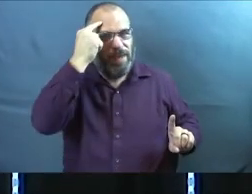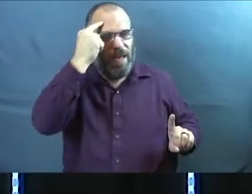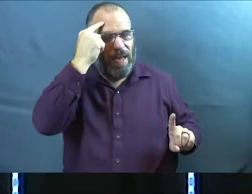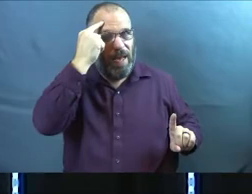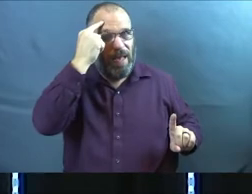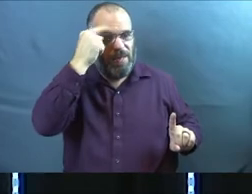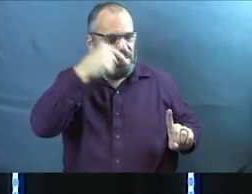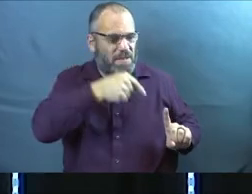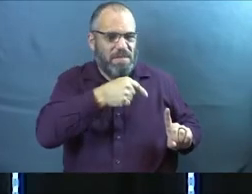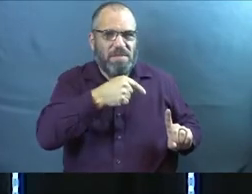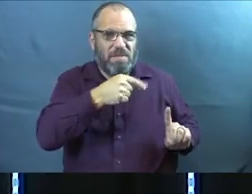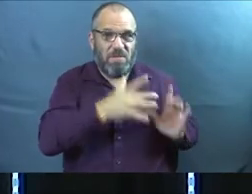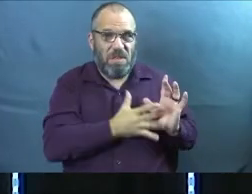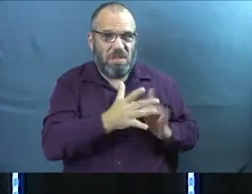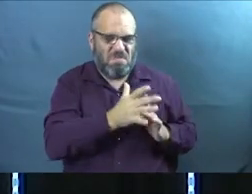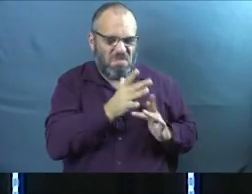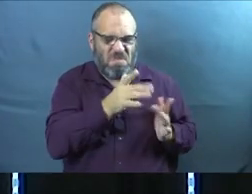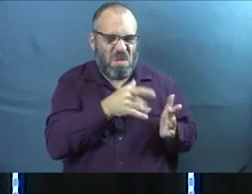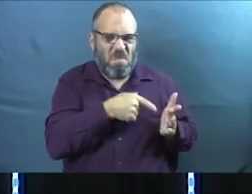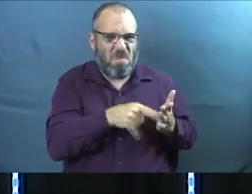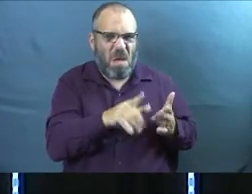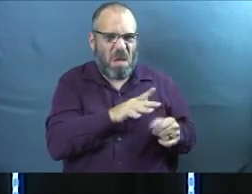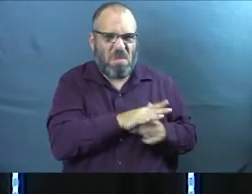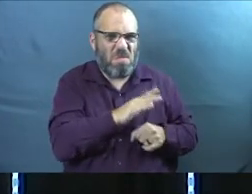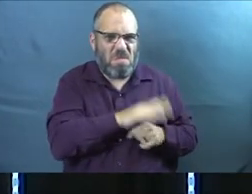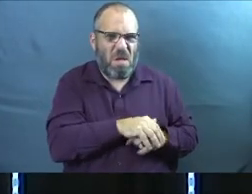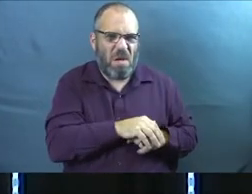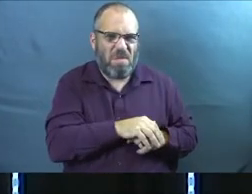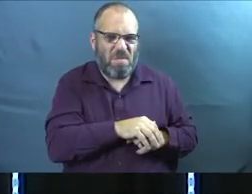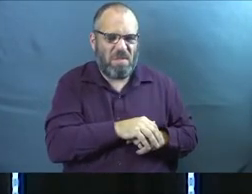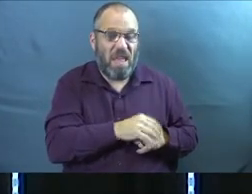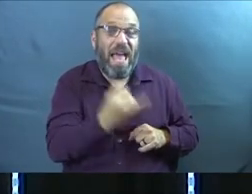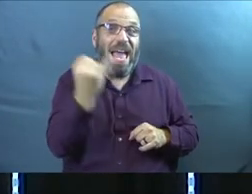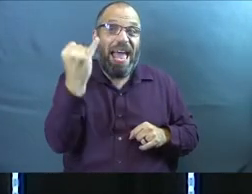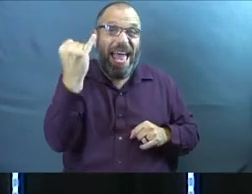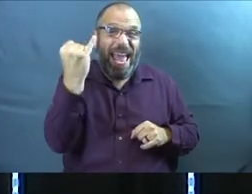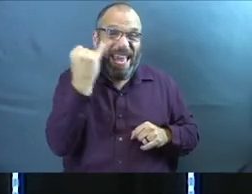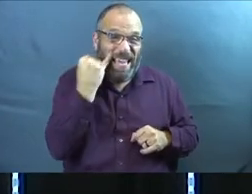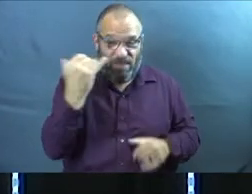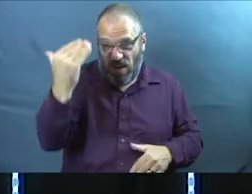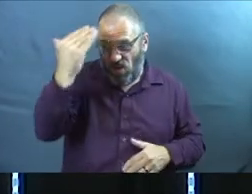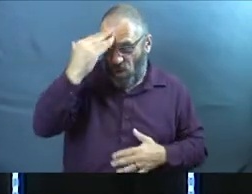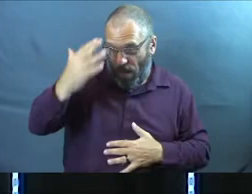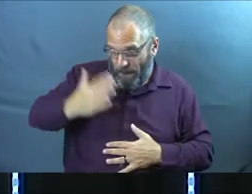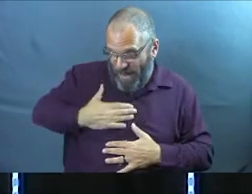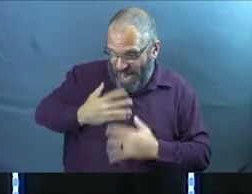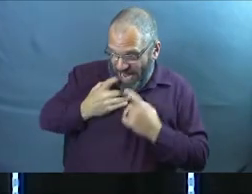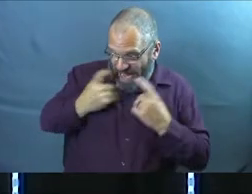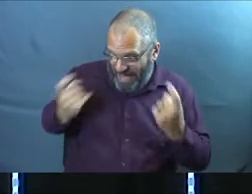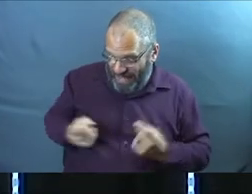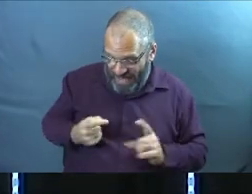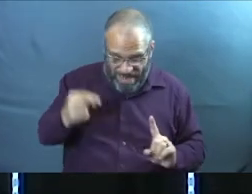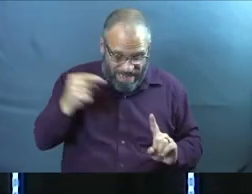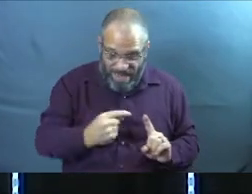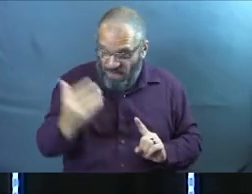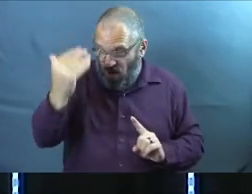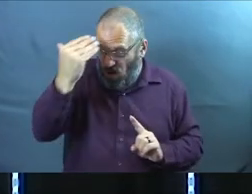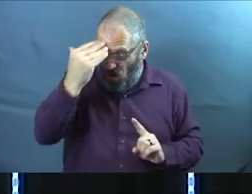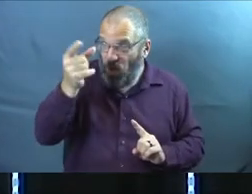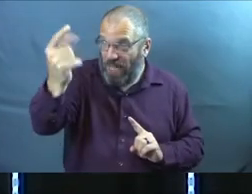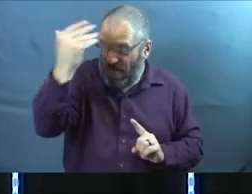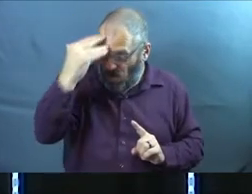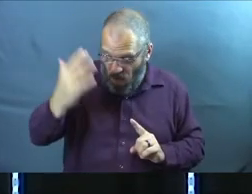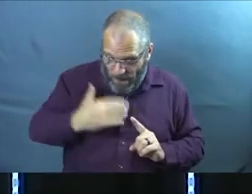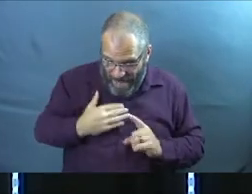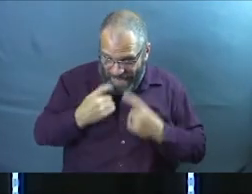We believe he didn't pay enough. Because if he'd have only known our evil, if he'd have only known just how many